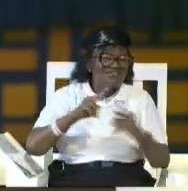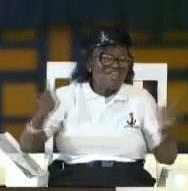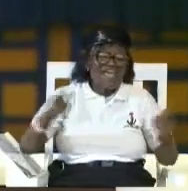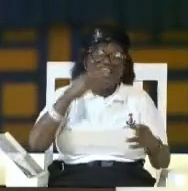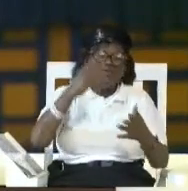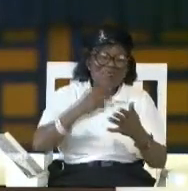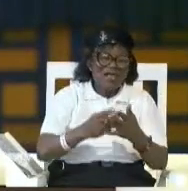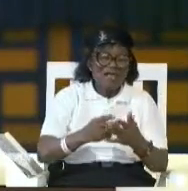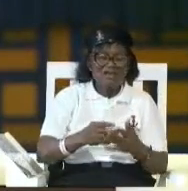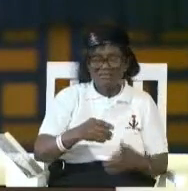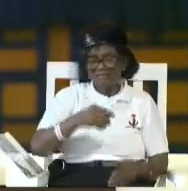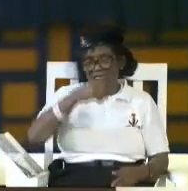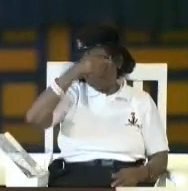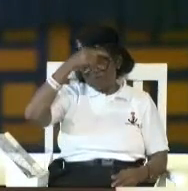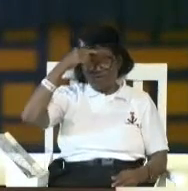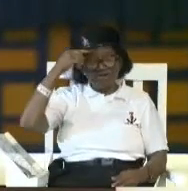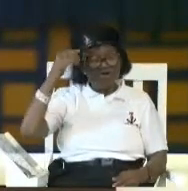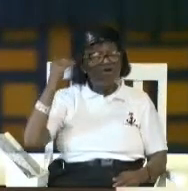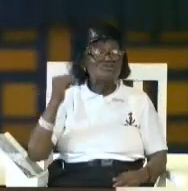because there are many of us